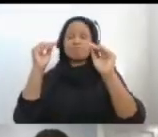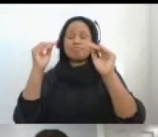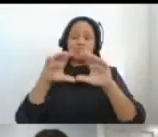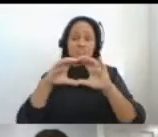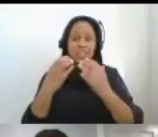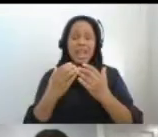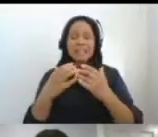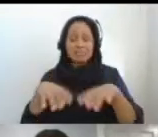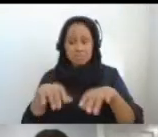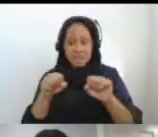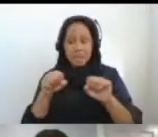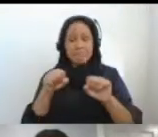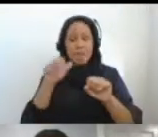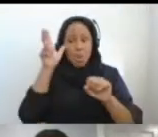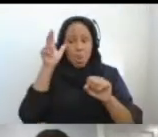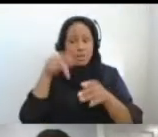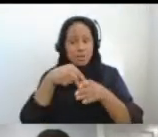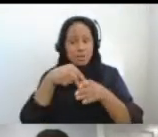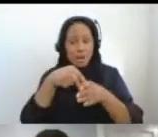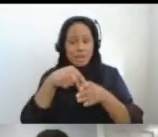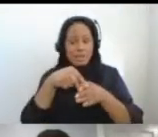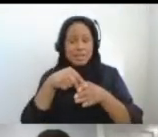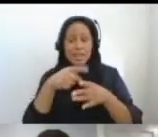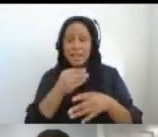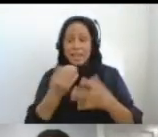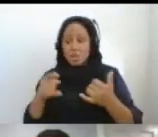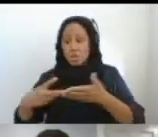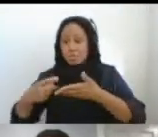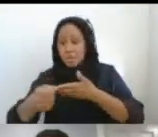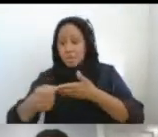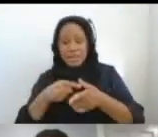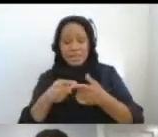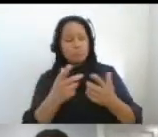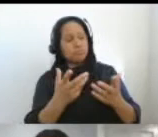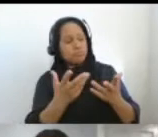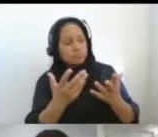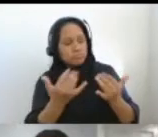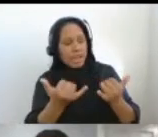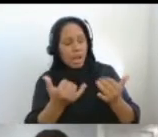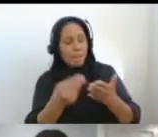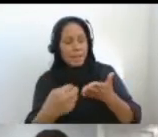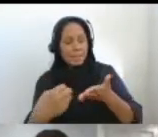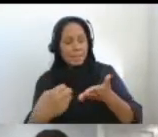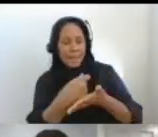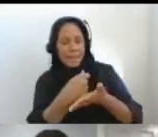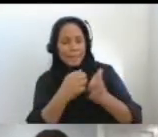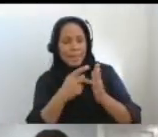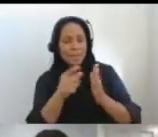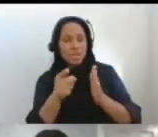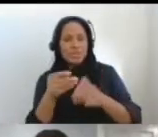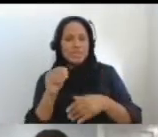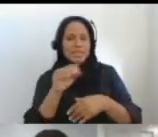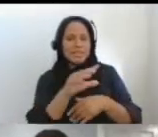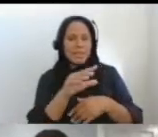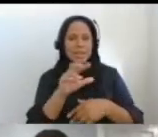reimbursed by the budget, right, by your budget allocated to you, You submit your receipts to the FI, and